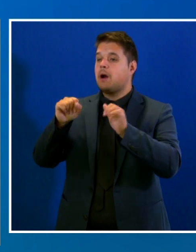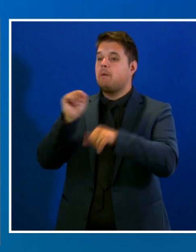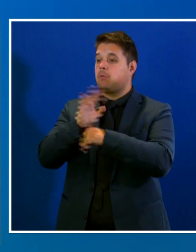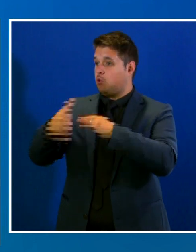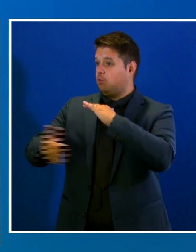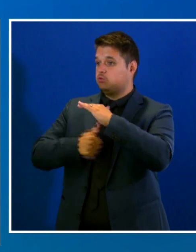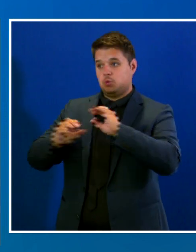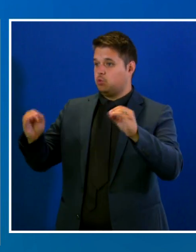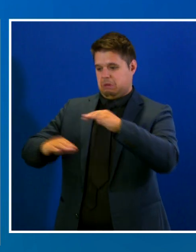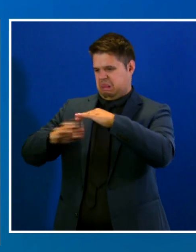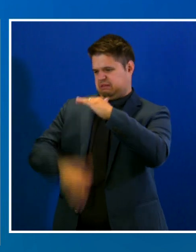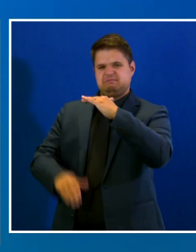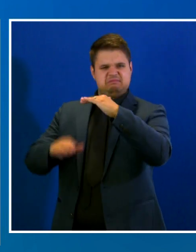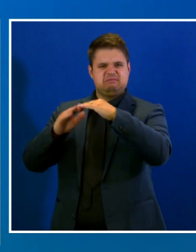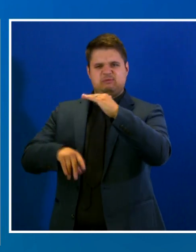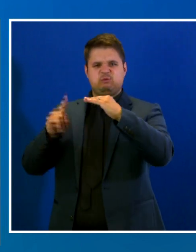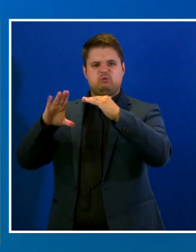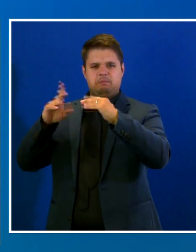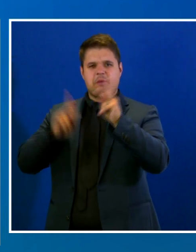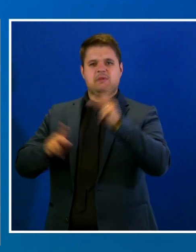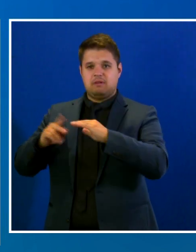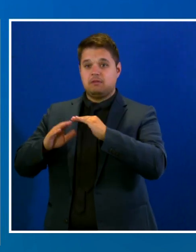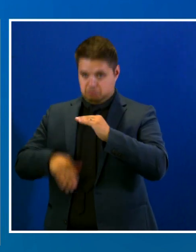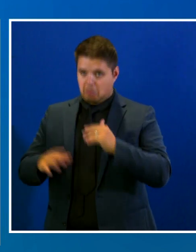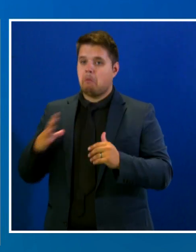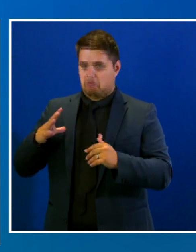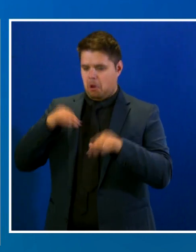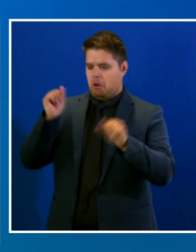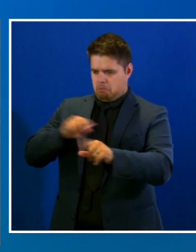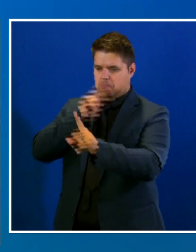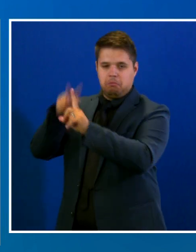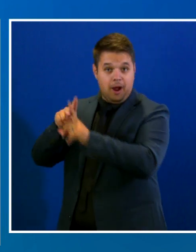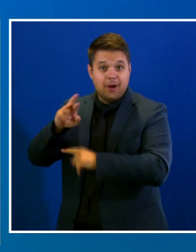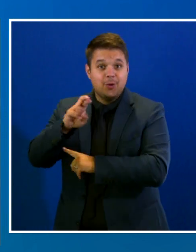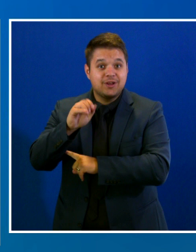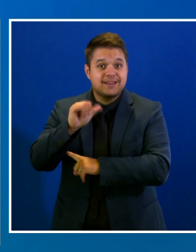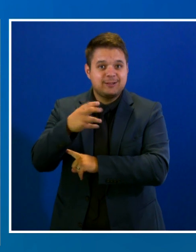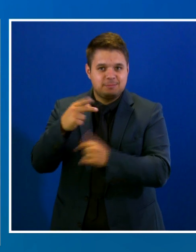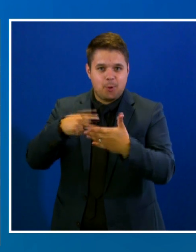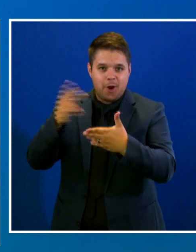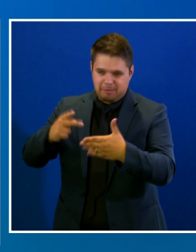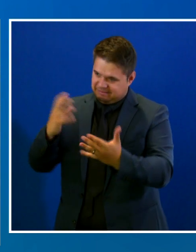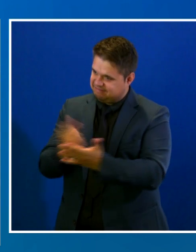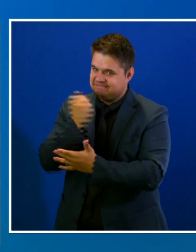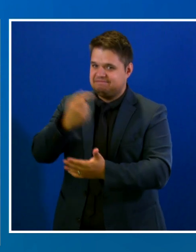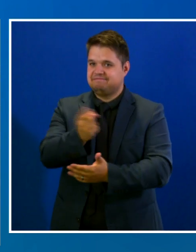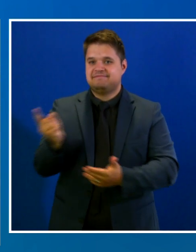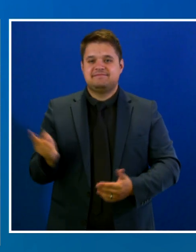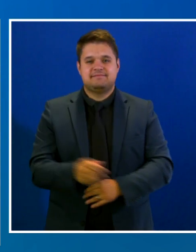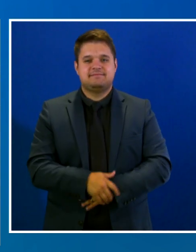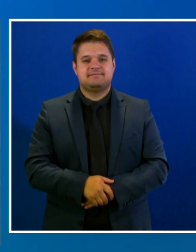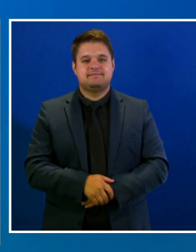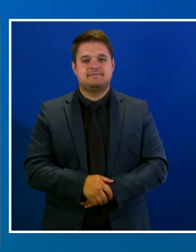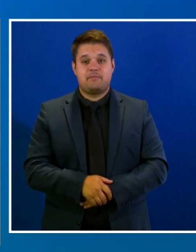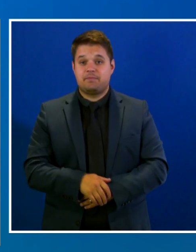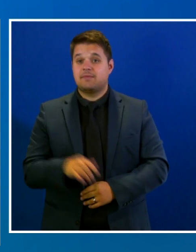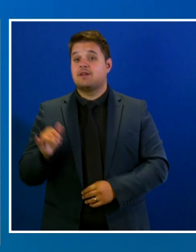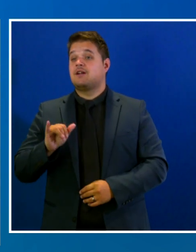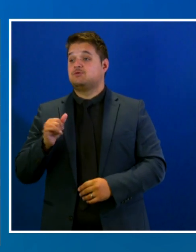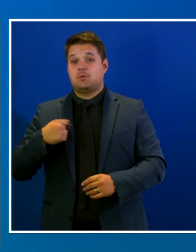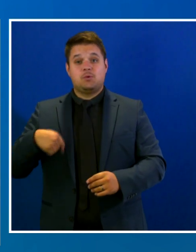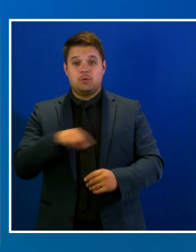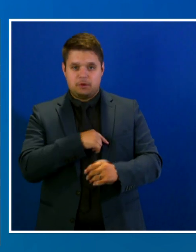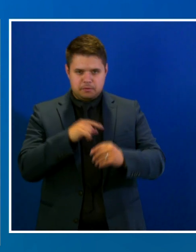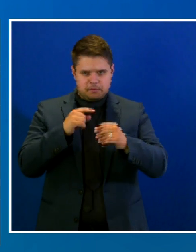In addition, Fourth Plane Forward has launched a third round of small business emergency grants.